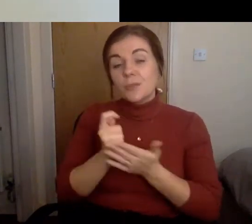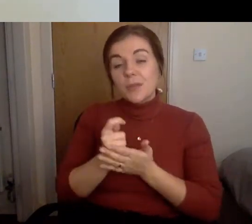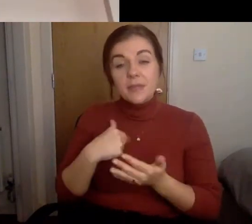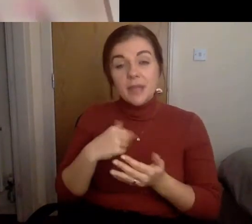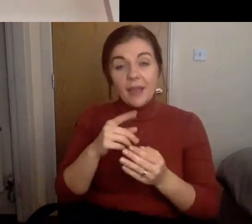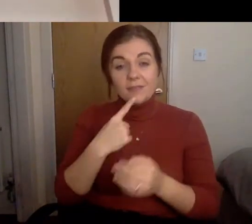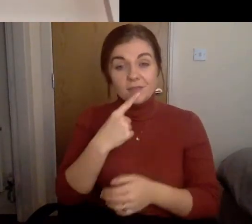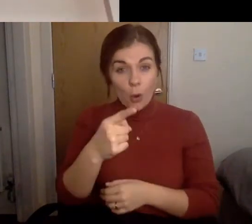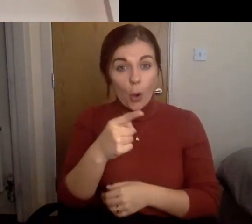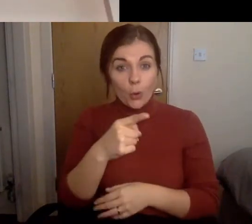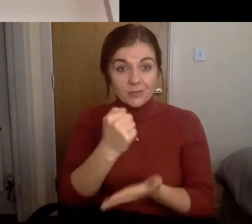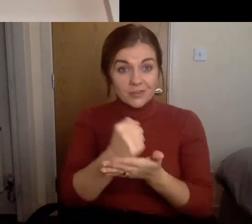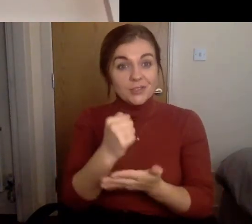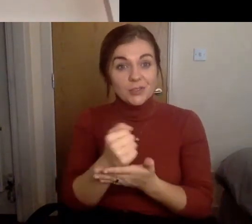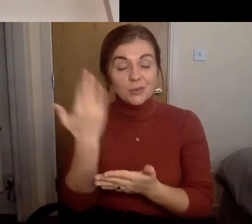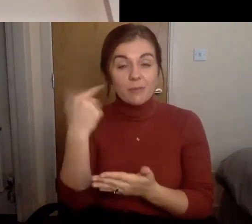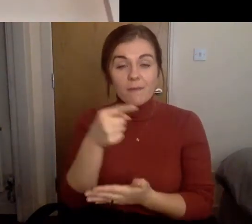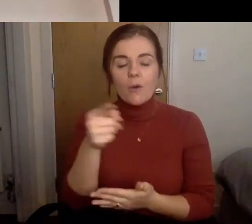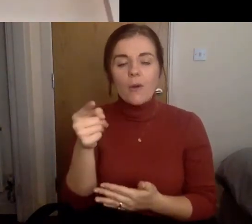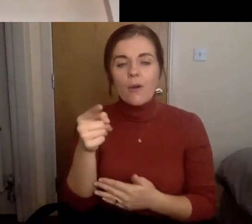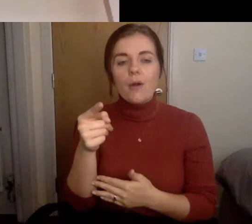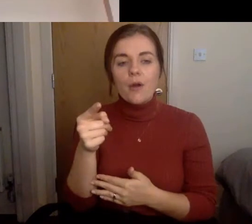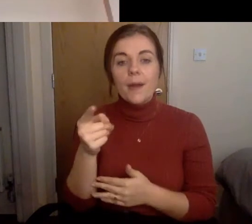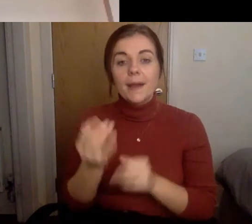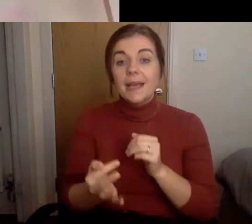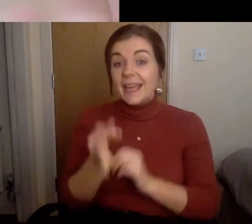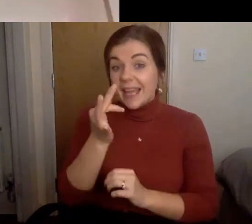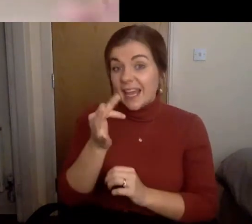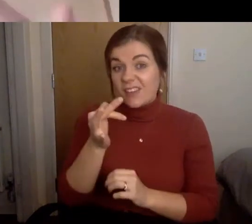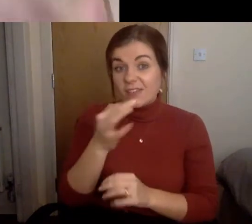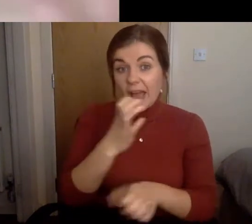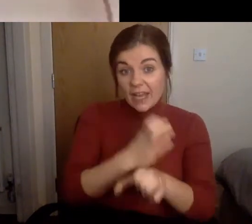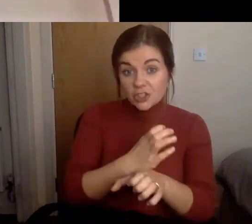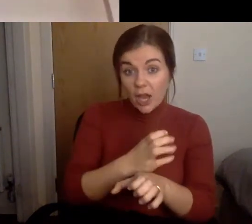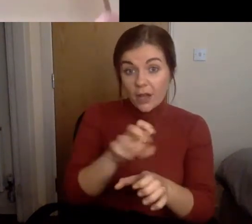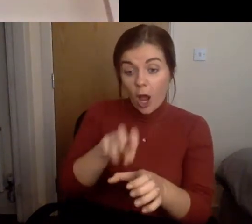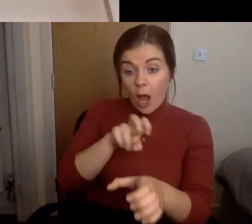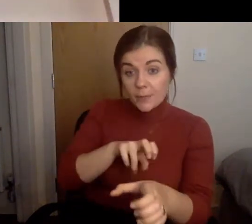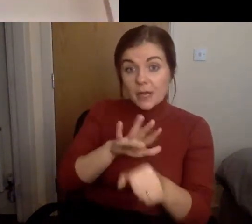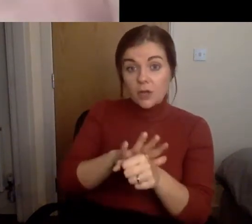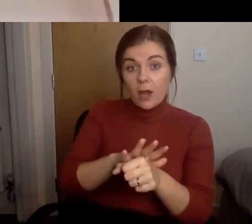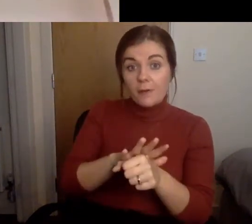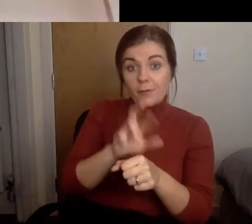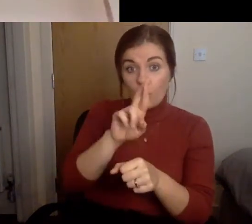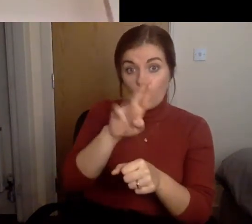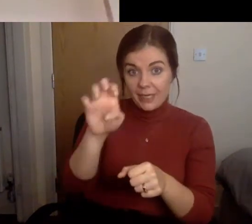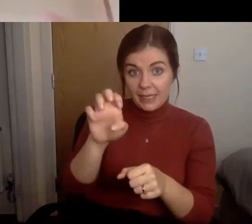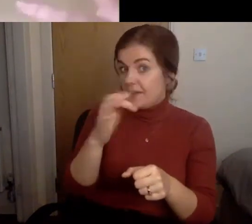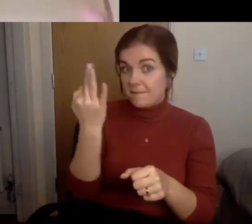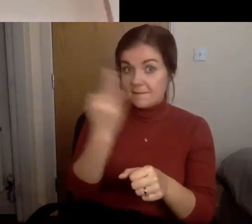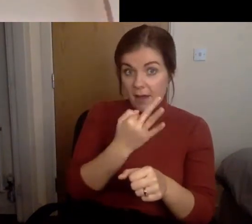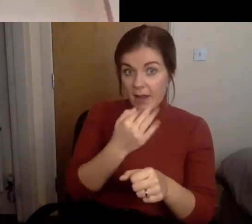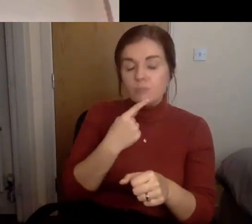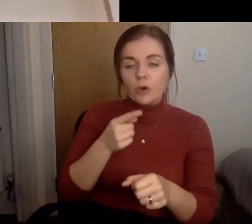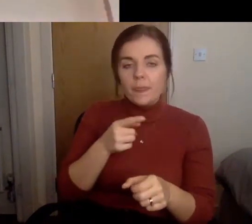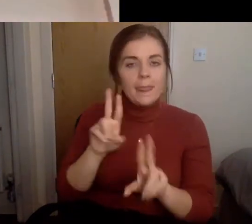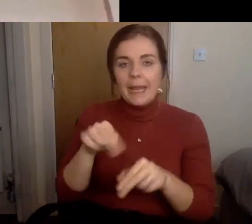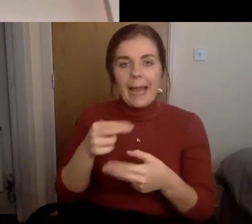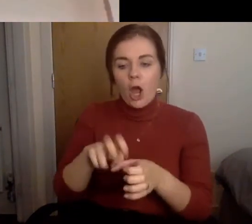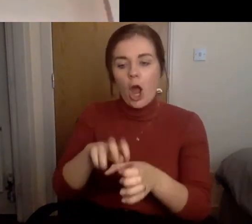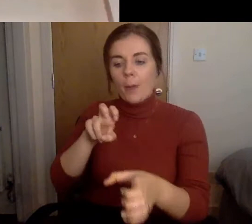students already, taken for granted that even if someone does opt out of RE, they can't opt out of the ethos of the school, so they're still going to encounter religion in some